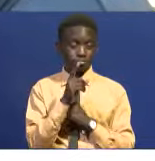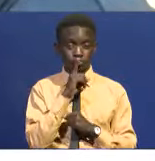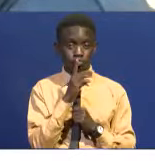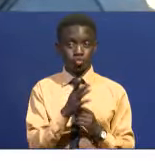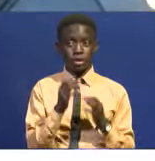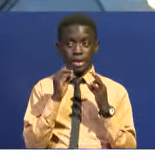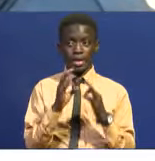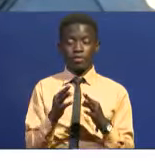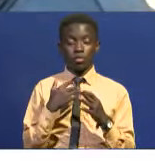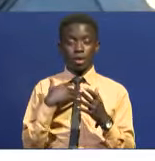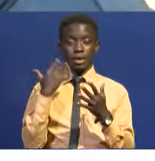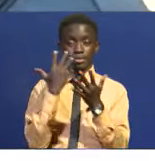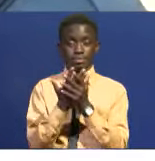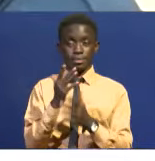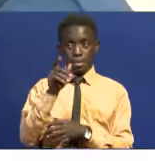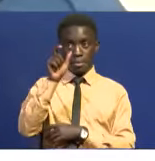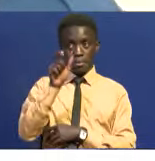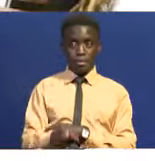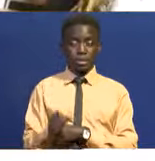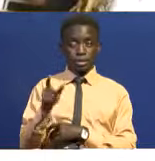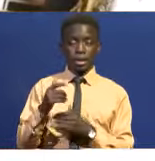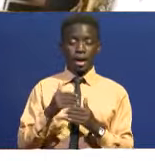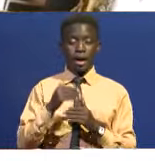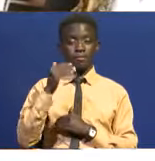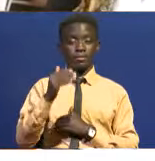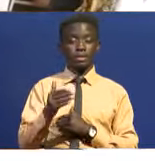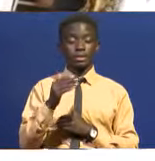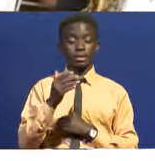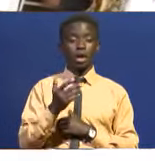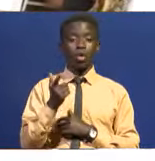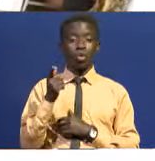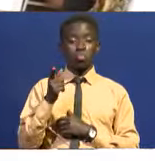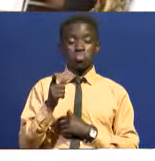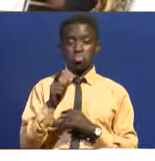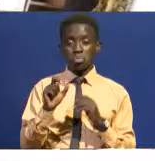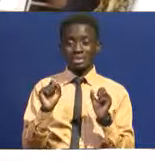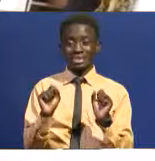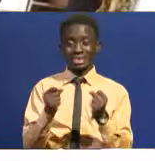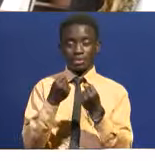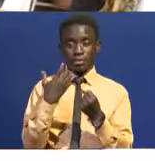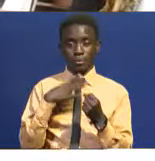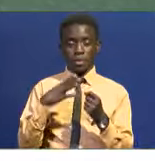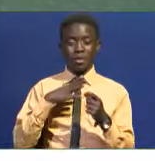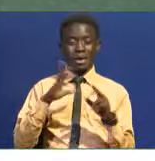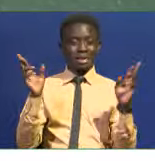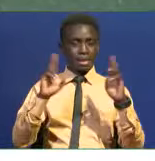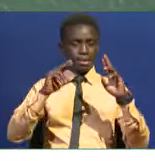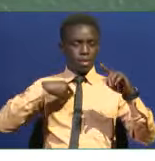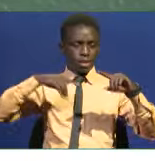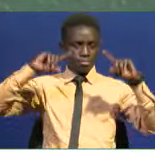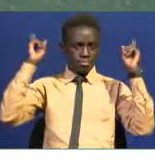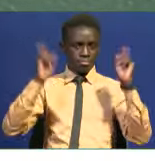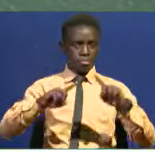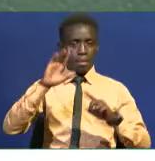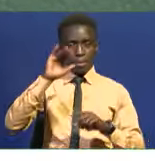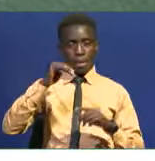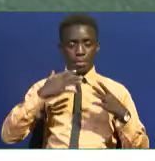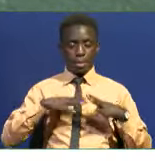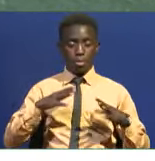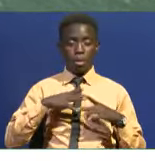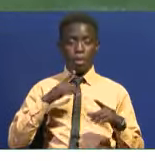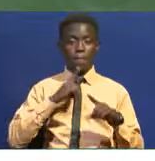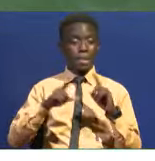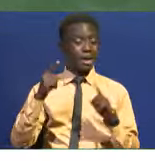ni kwa usalama wake baada ya kuokolewa kushambuliwa na umma. Kesi hiyo itatajwa Oktoba